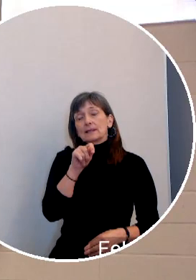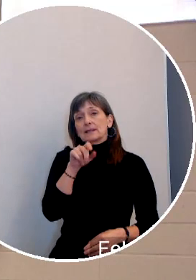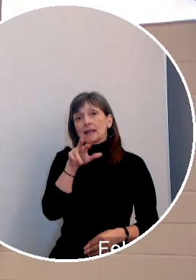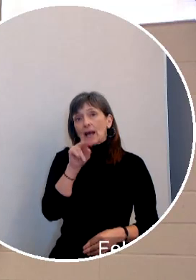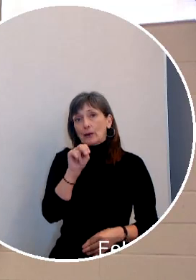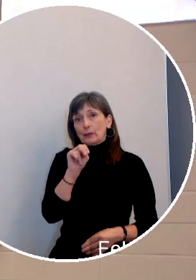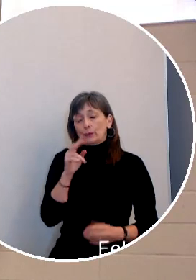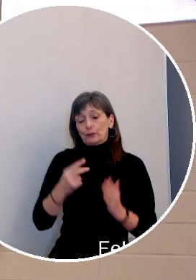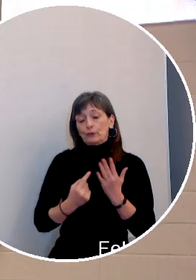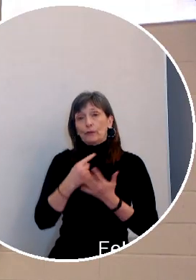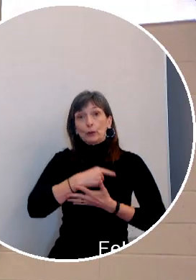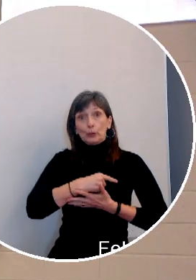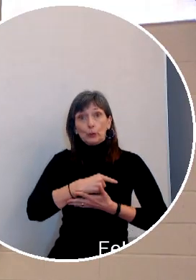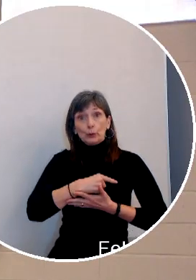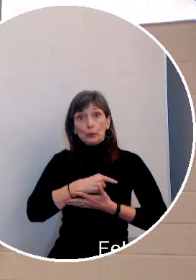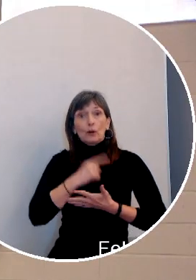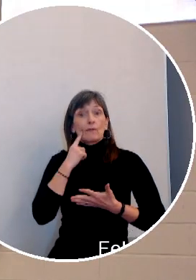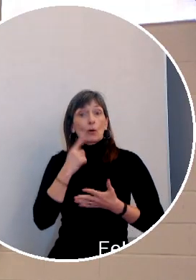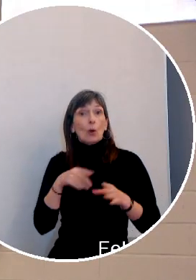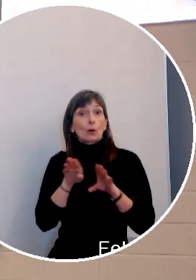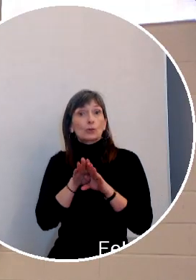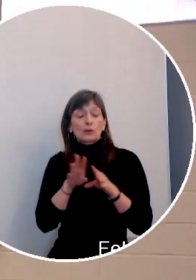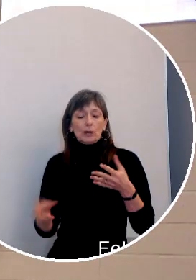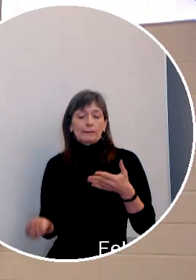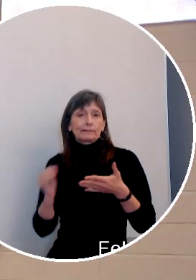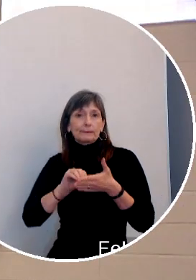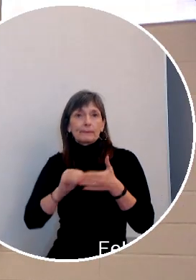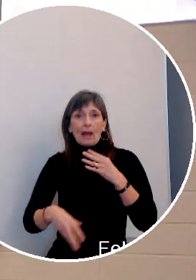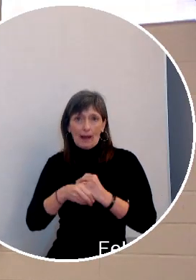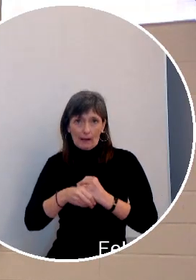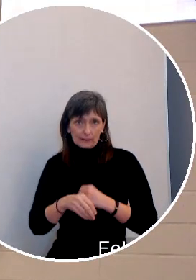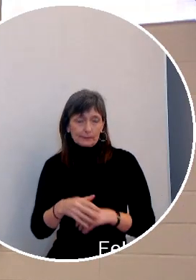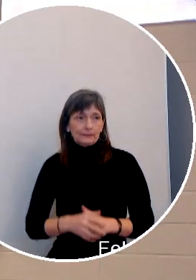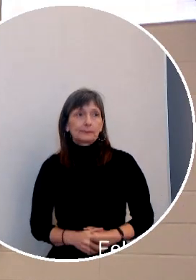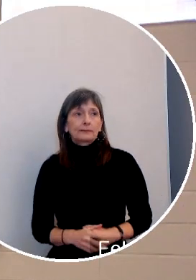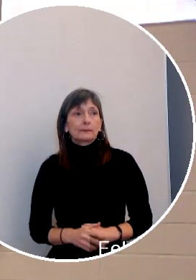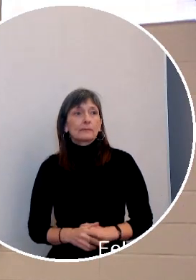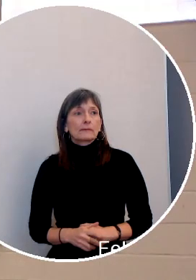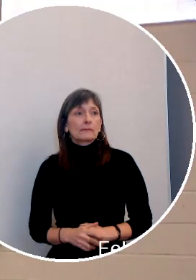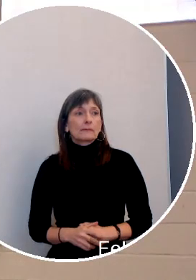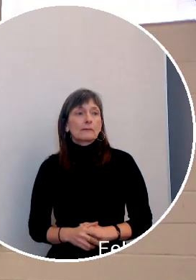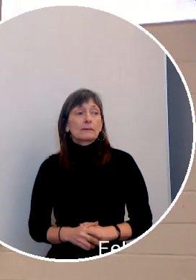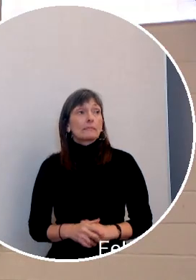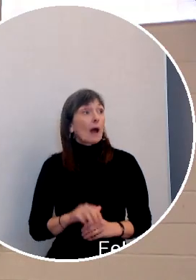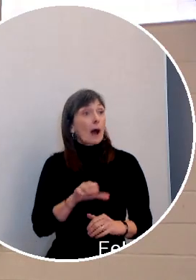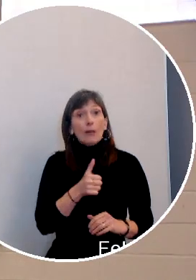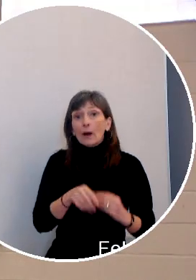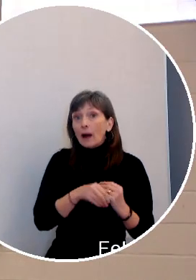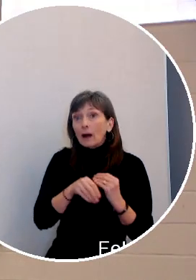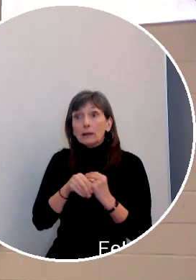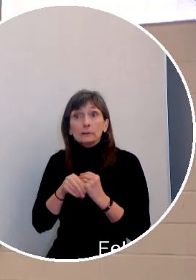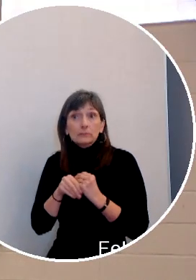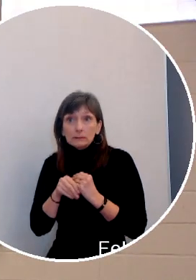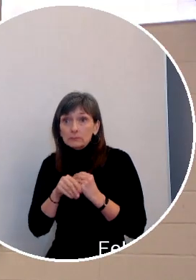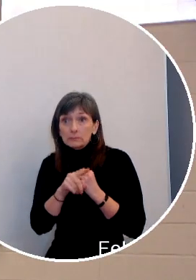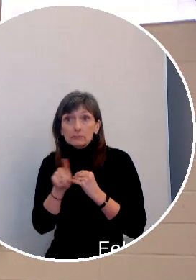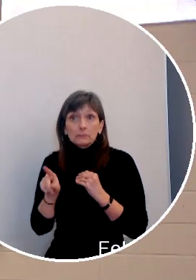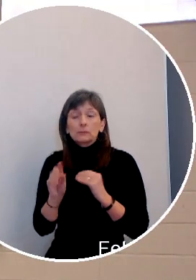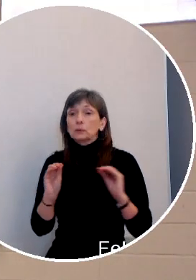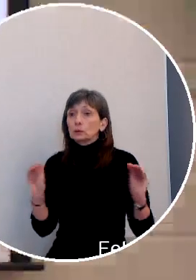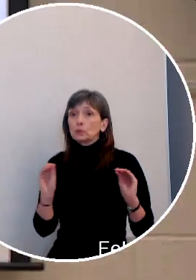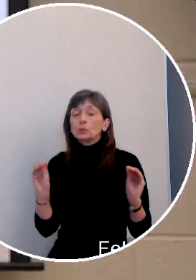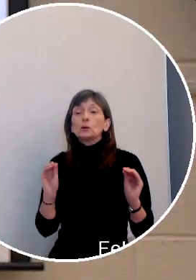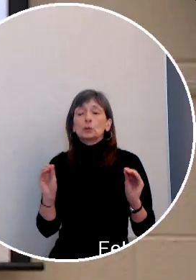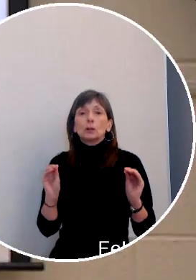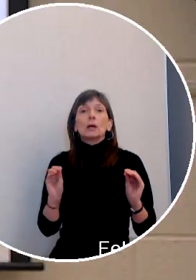motion. So that's the one amendment to our agenda. Hearing no others.